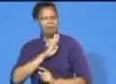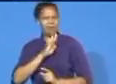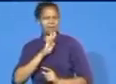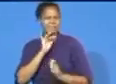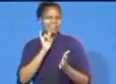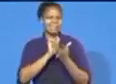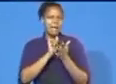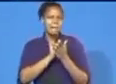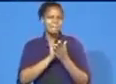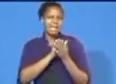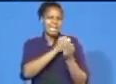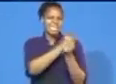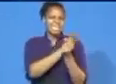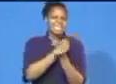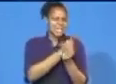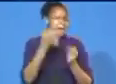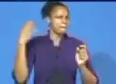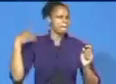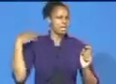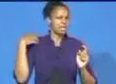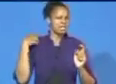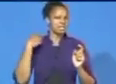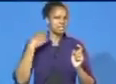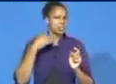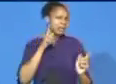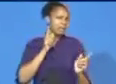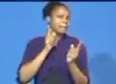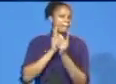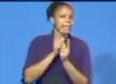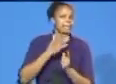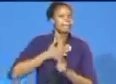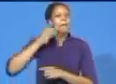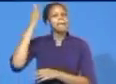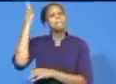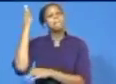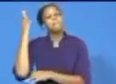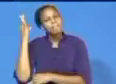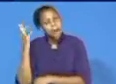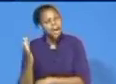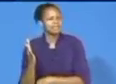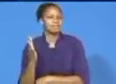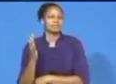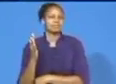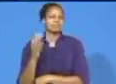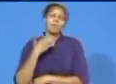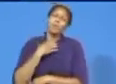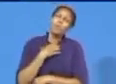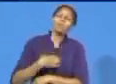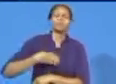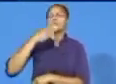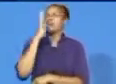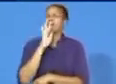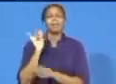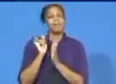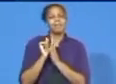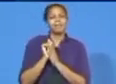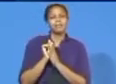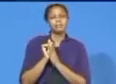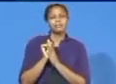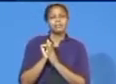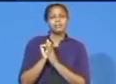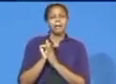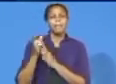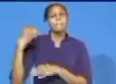slave master could meet my pastor. I wish to God that my